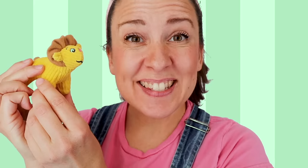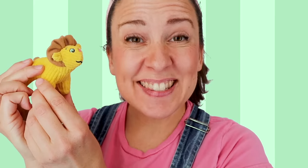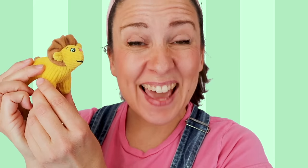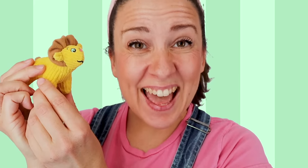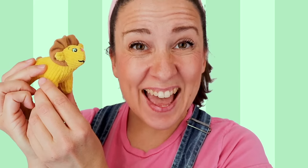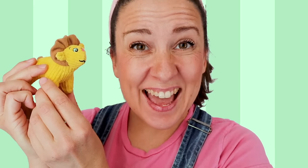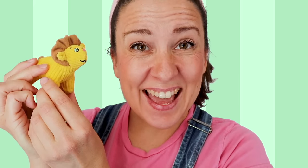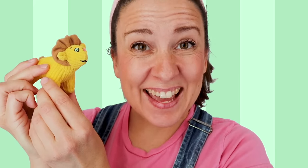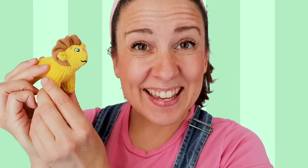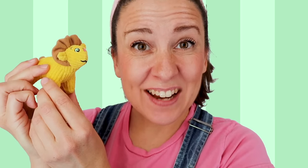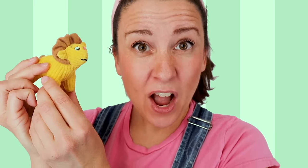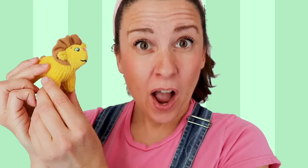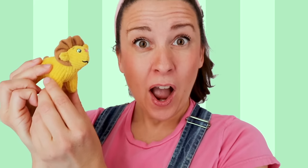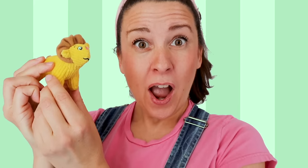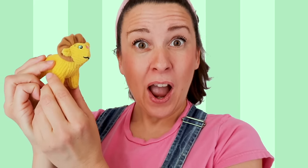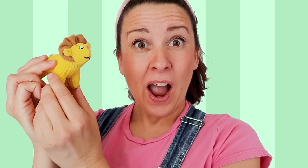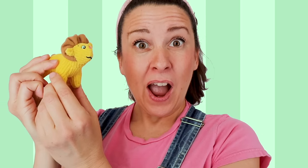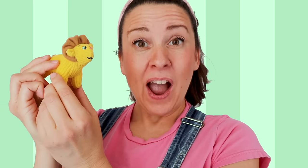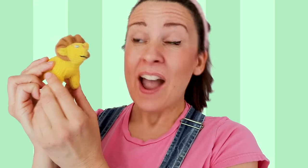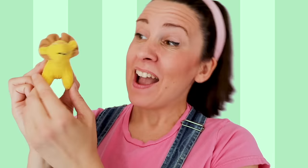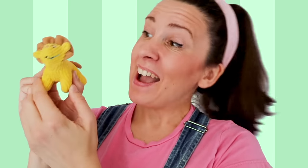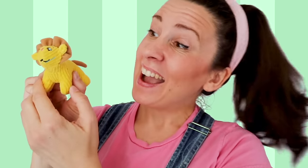What is that?